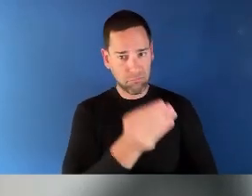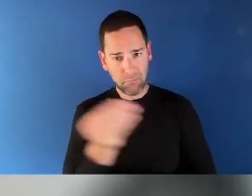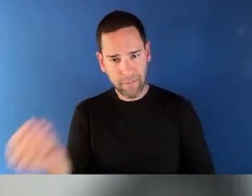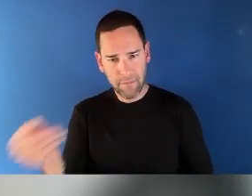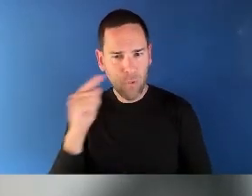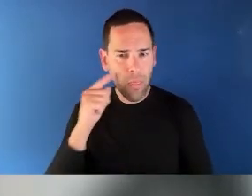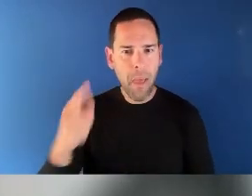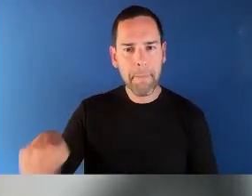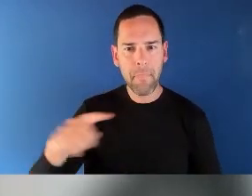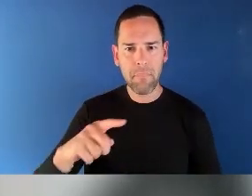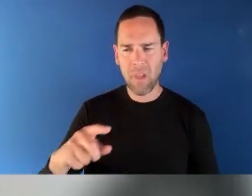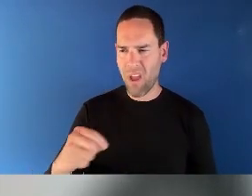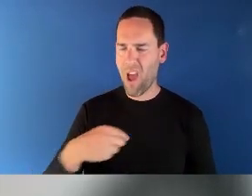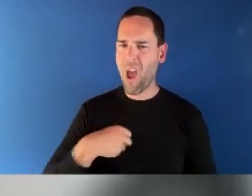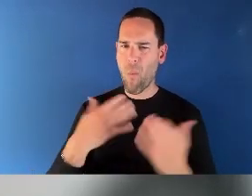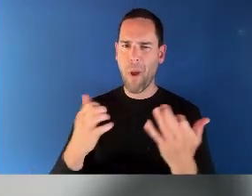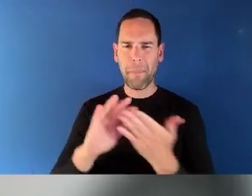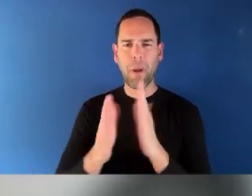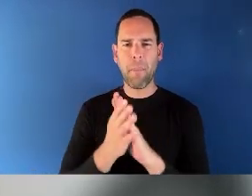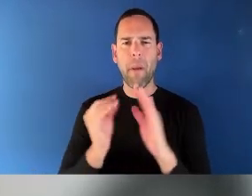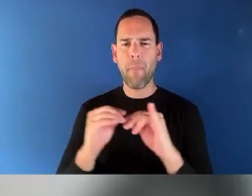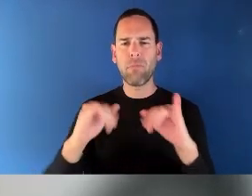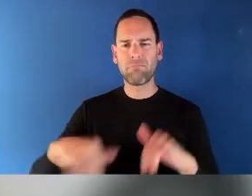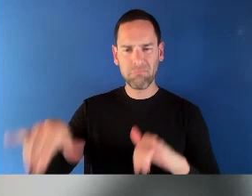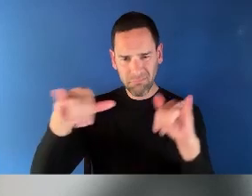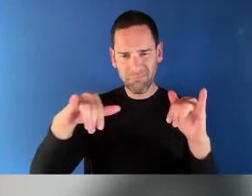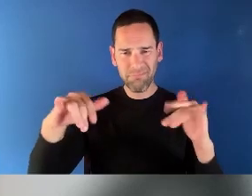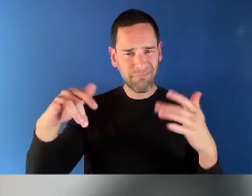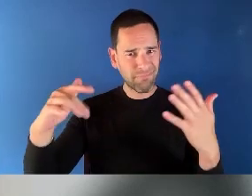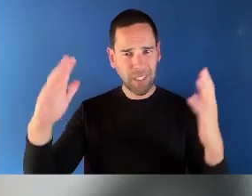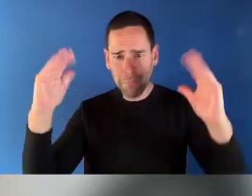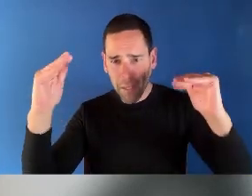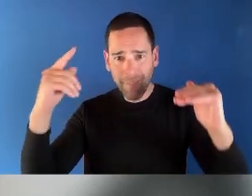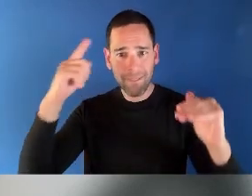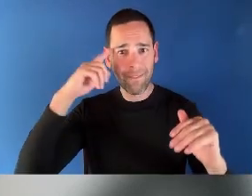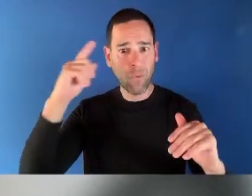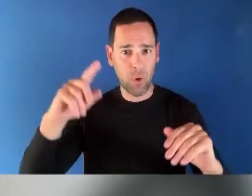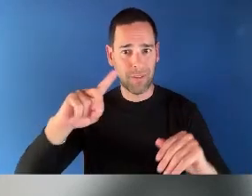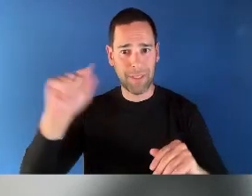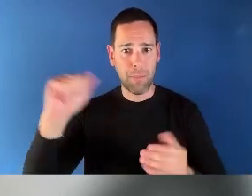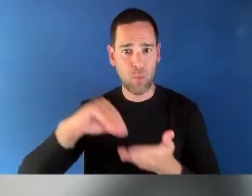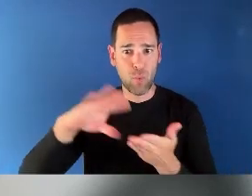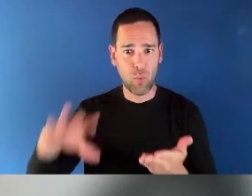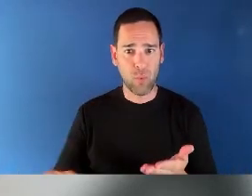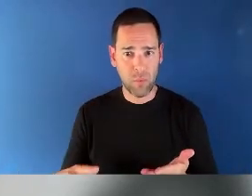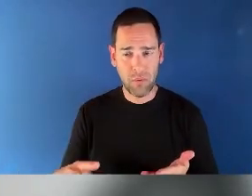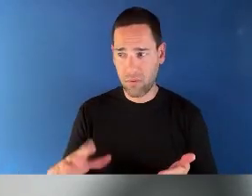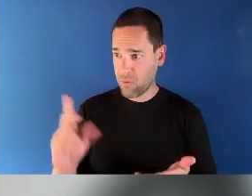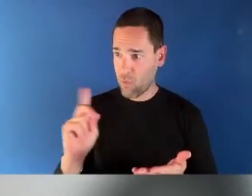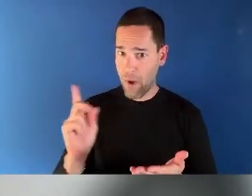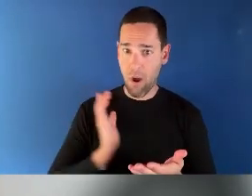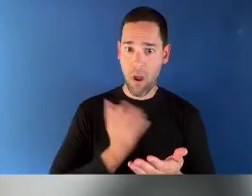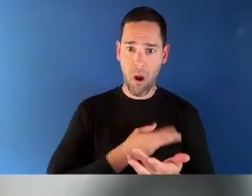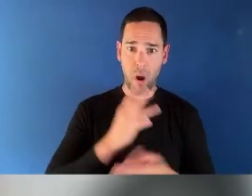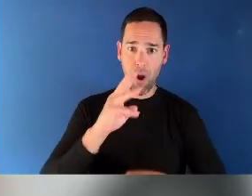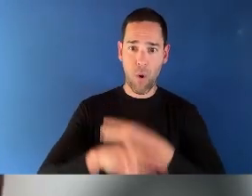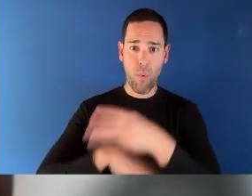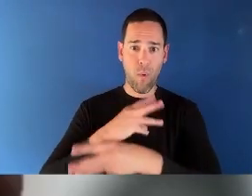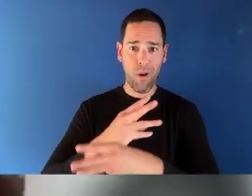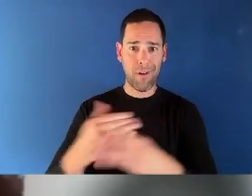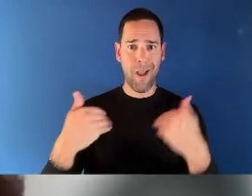accepted going forward. So just living in a world where education is